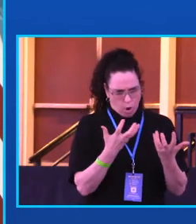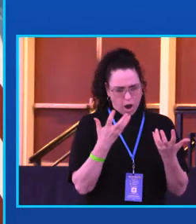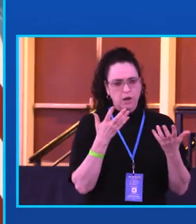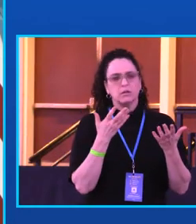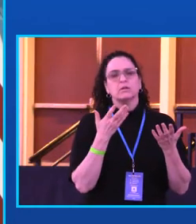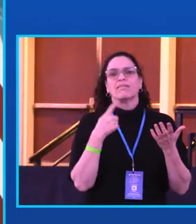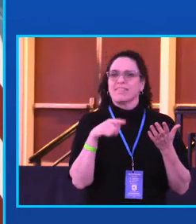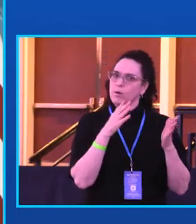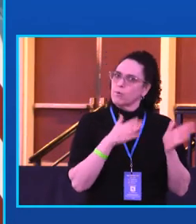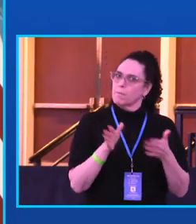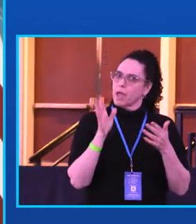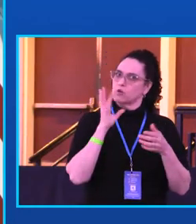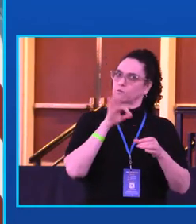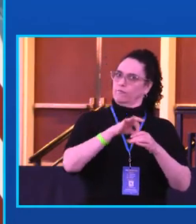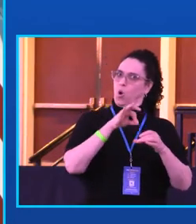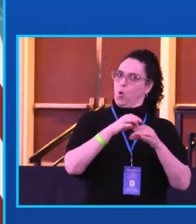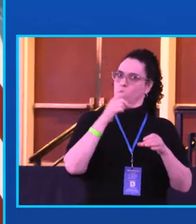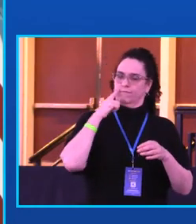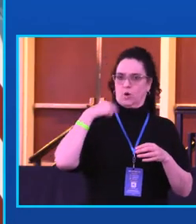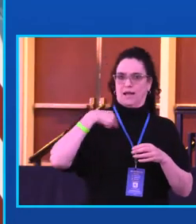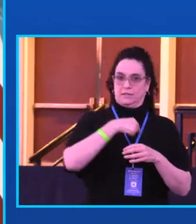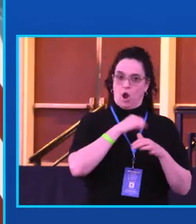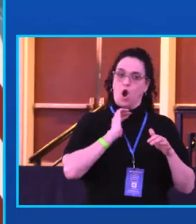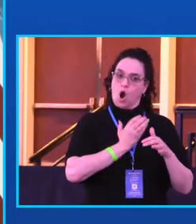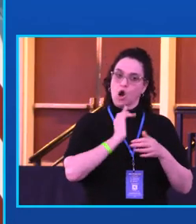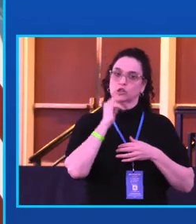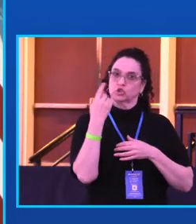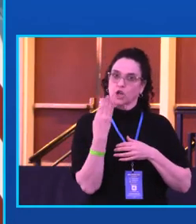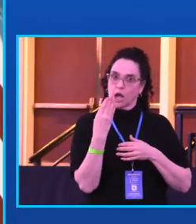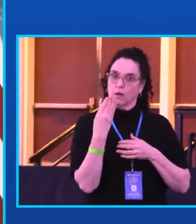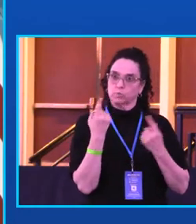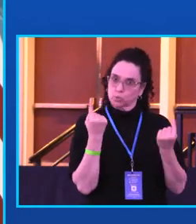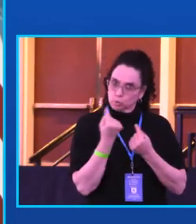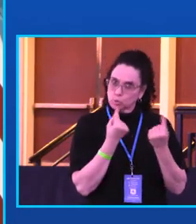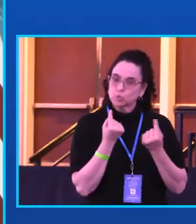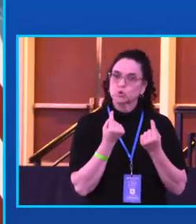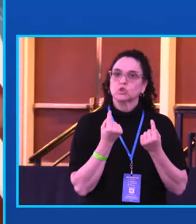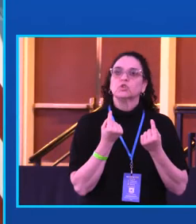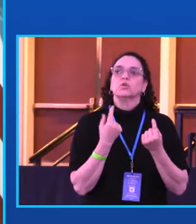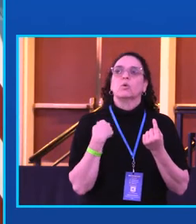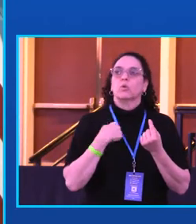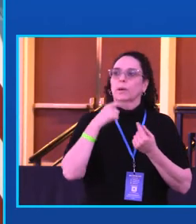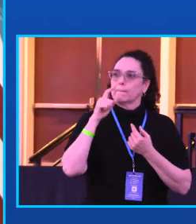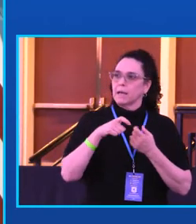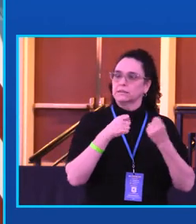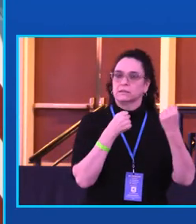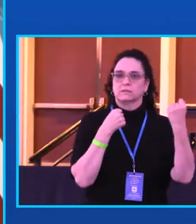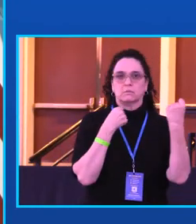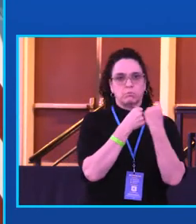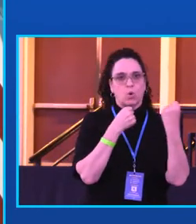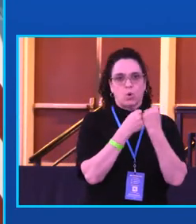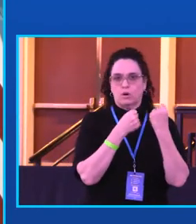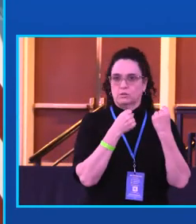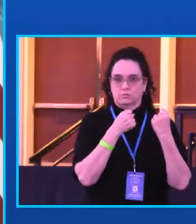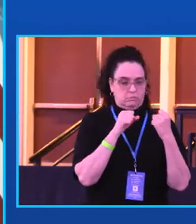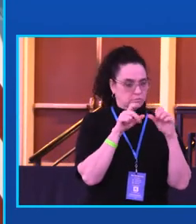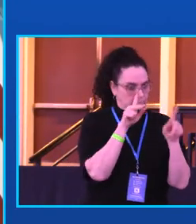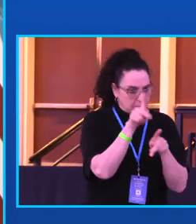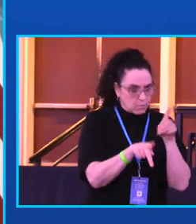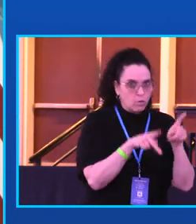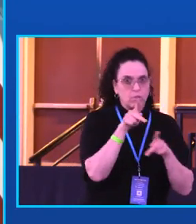to get it. So our job is the job of just supporting the people,